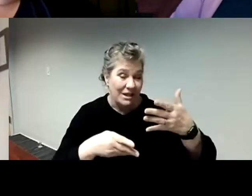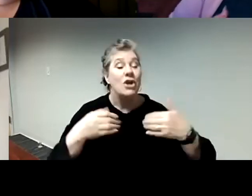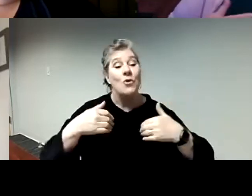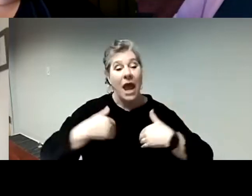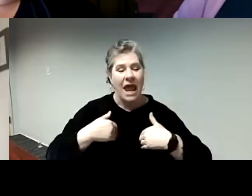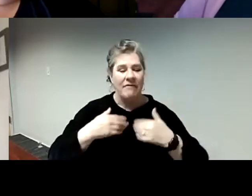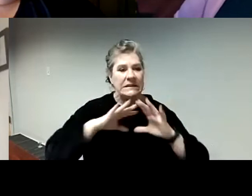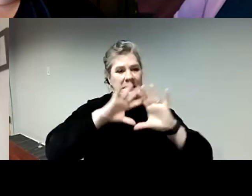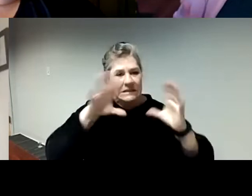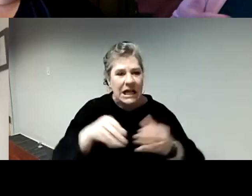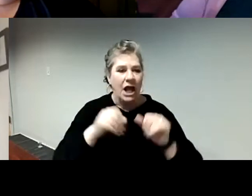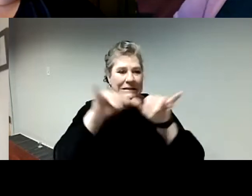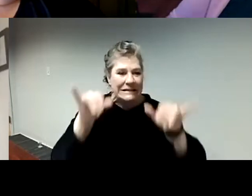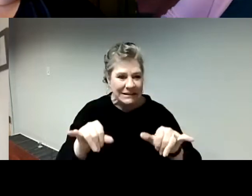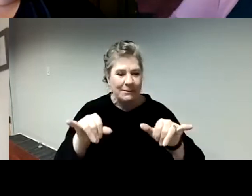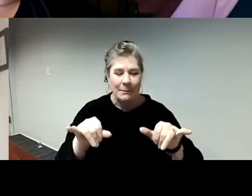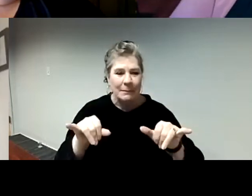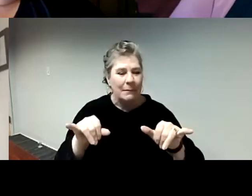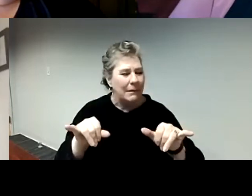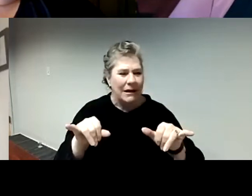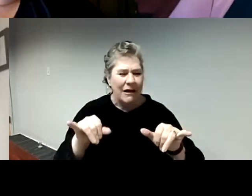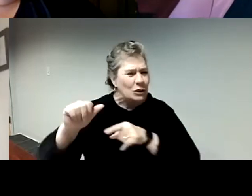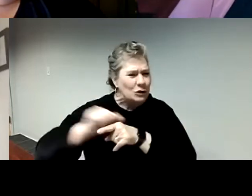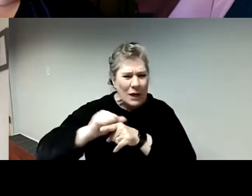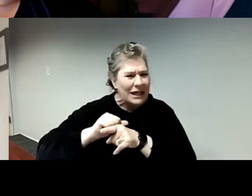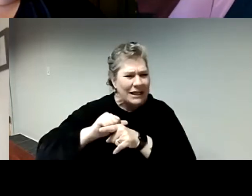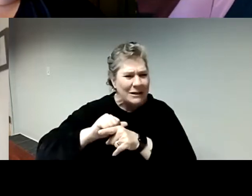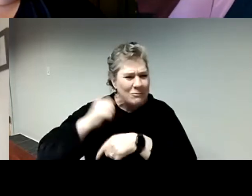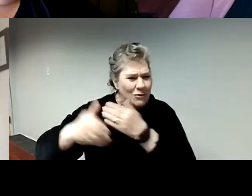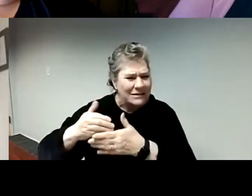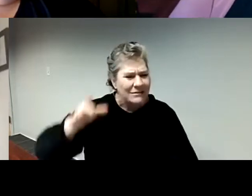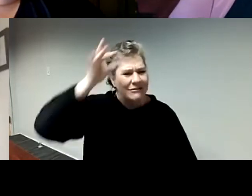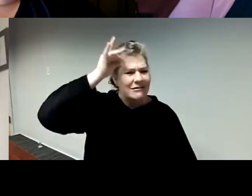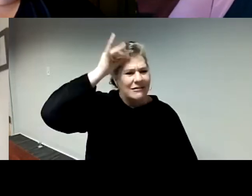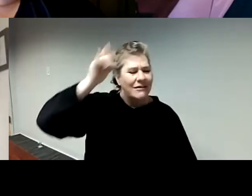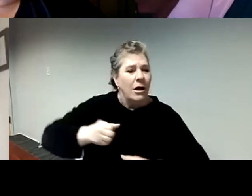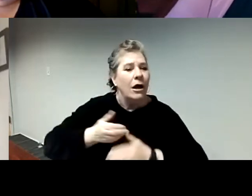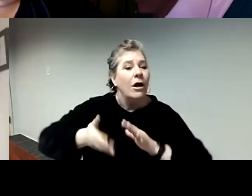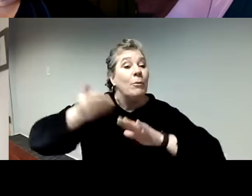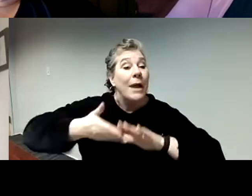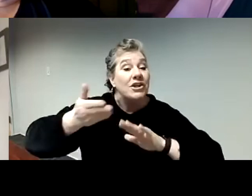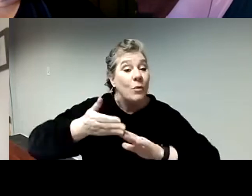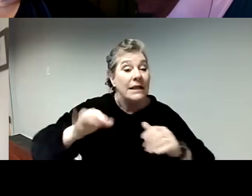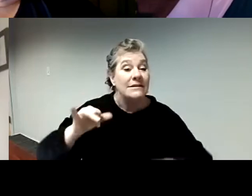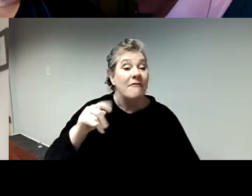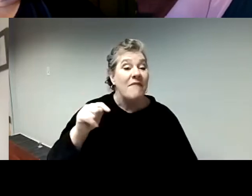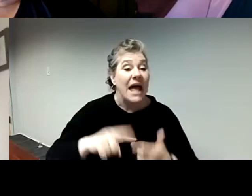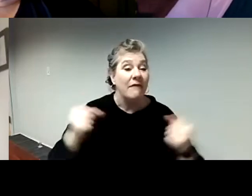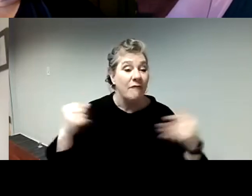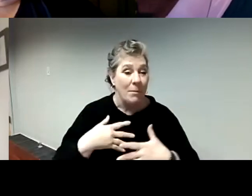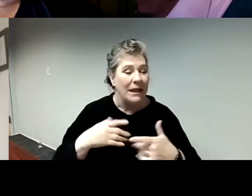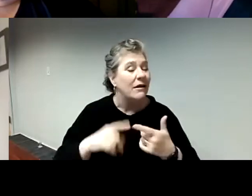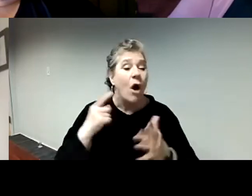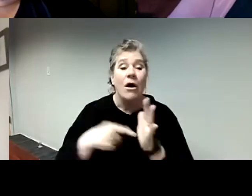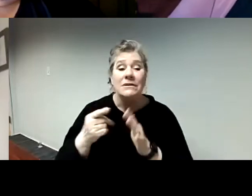this entire system, like their entire training process really perpetuates fat phobia. And oftentimes they aren't